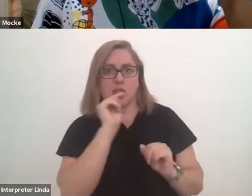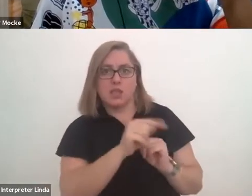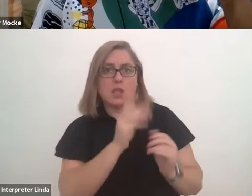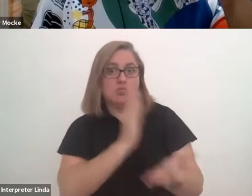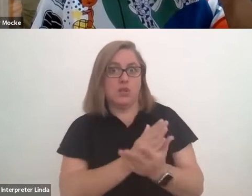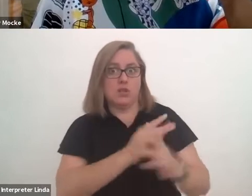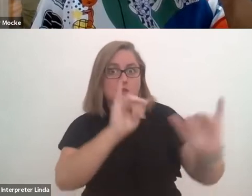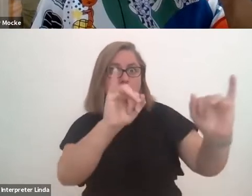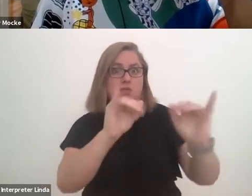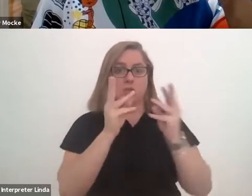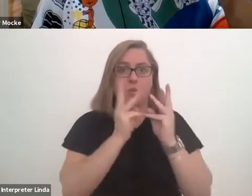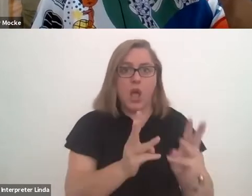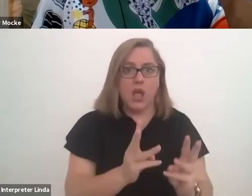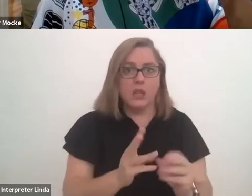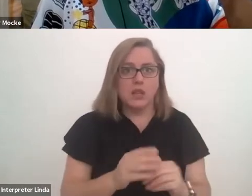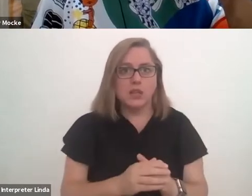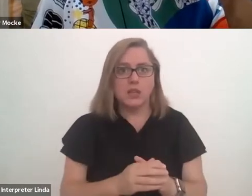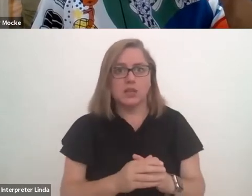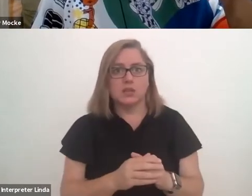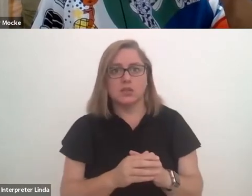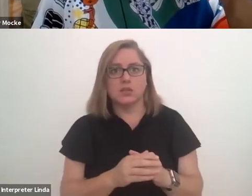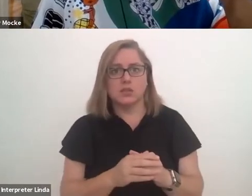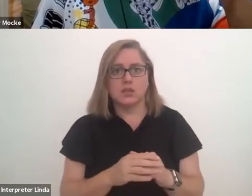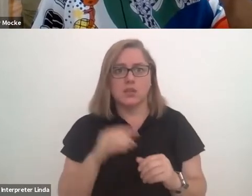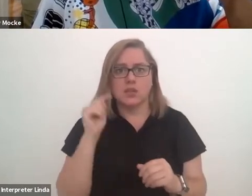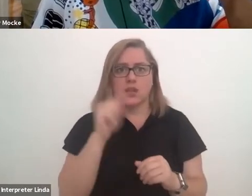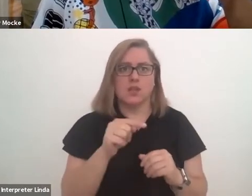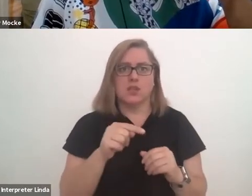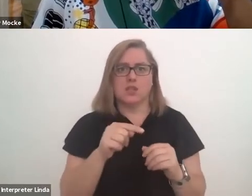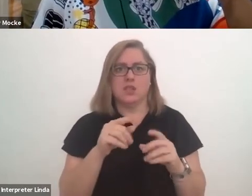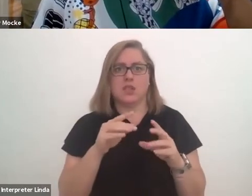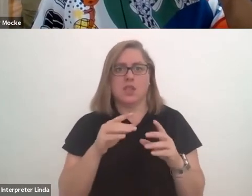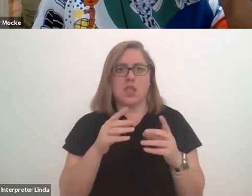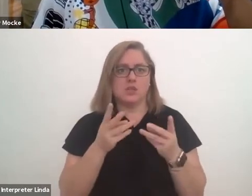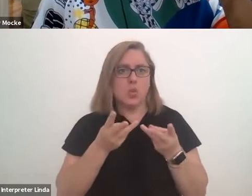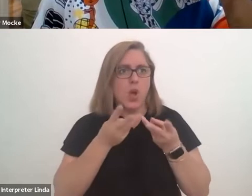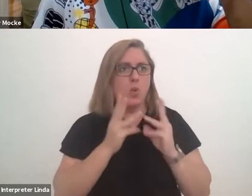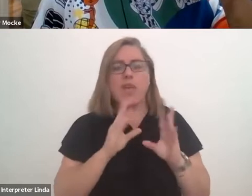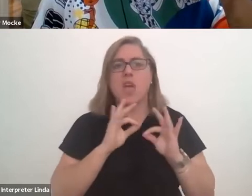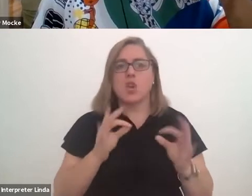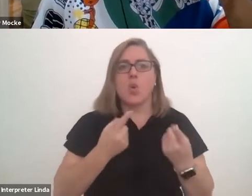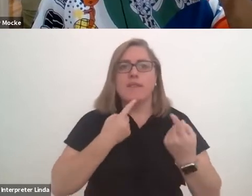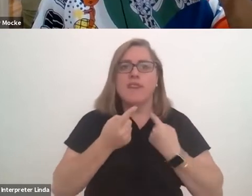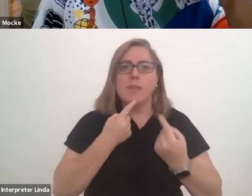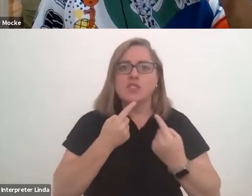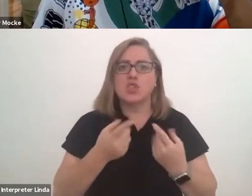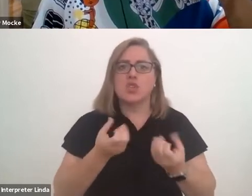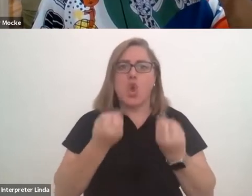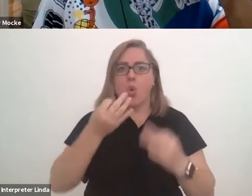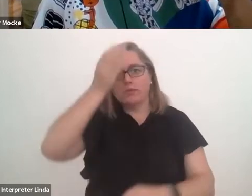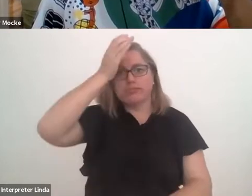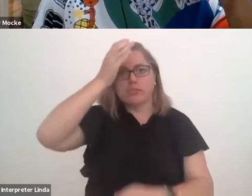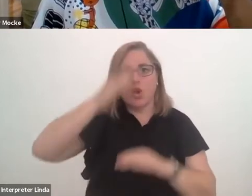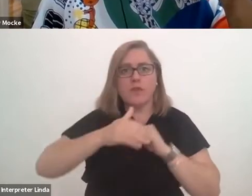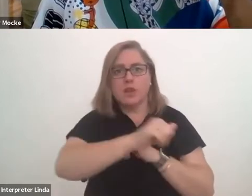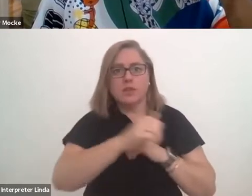really, like, chaotic, uninformed ways, like, those people, they